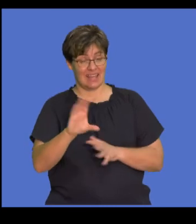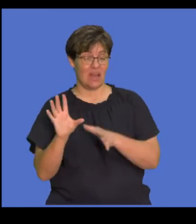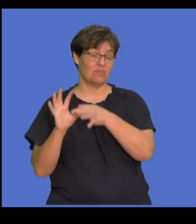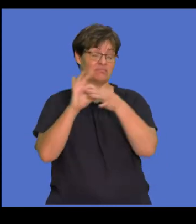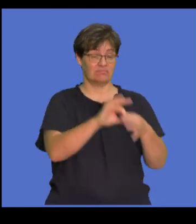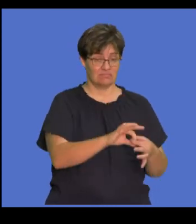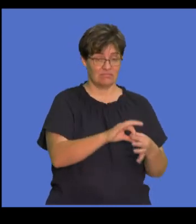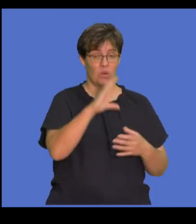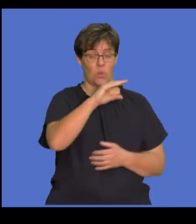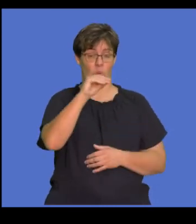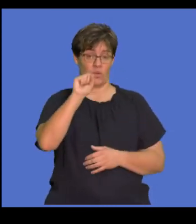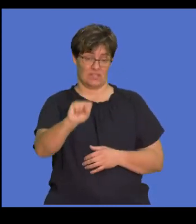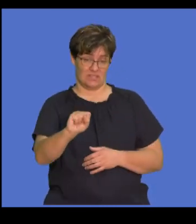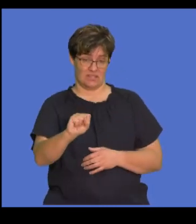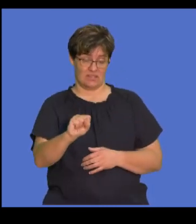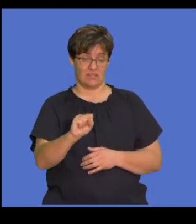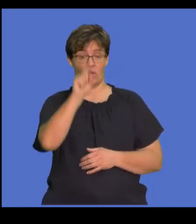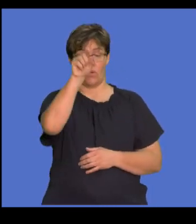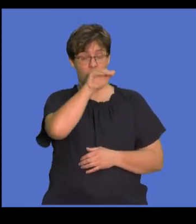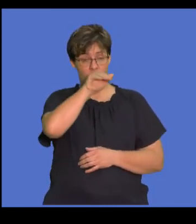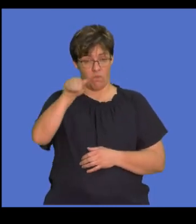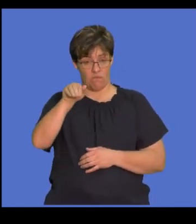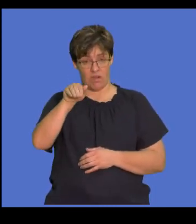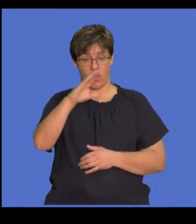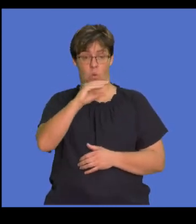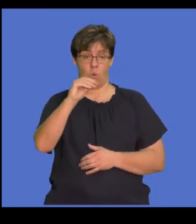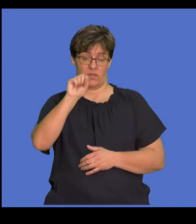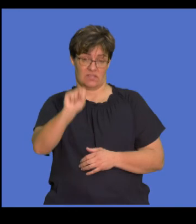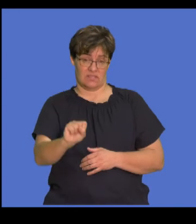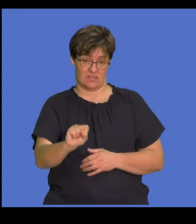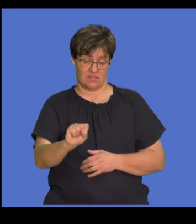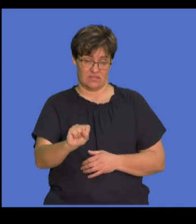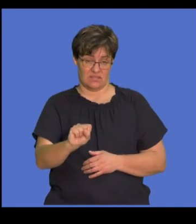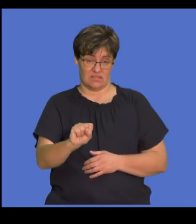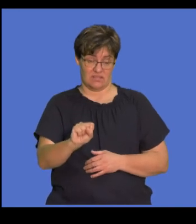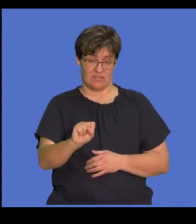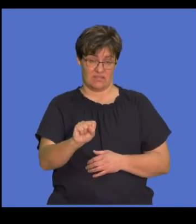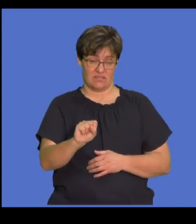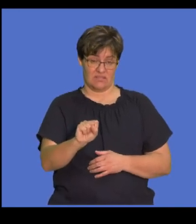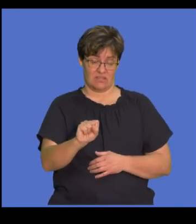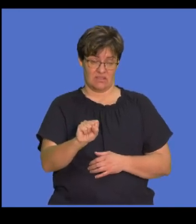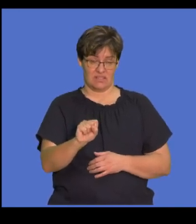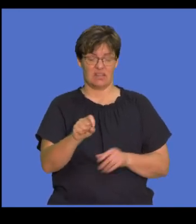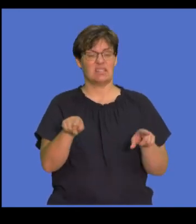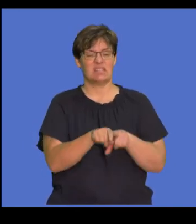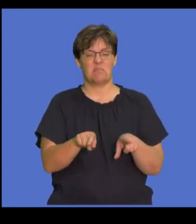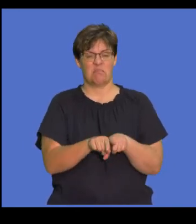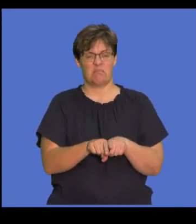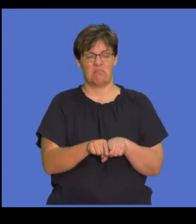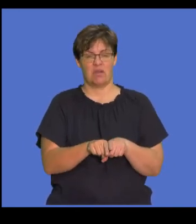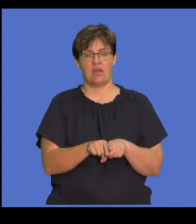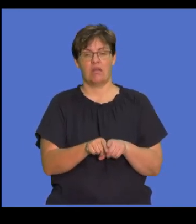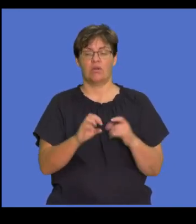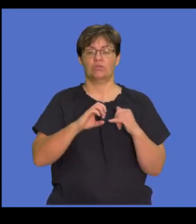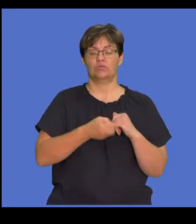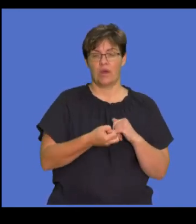that sec is related to cos, right? So it's 1 over cos, right? So it's the